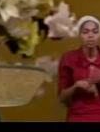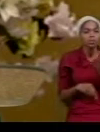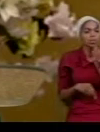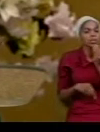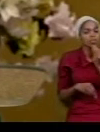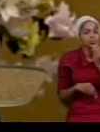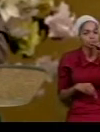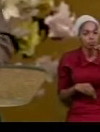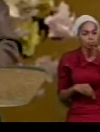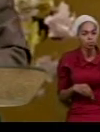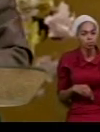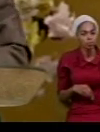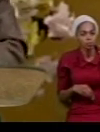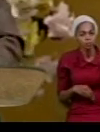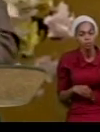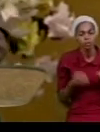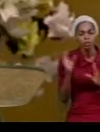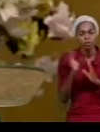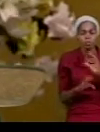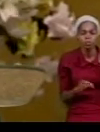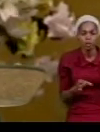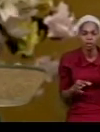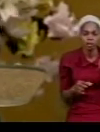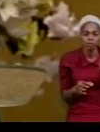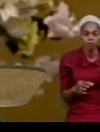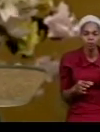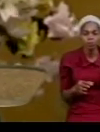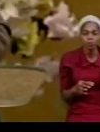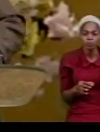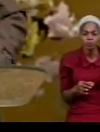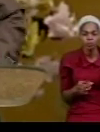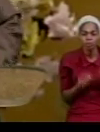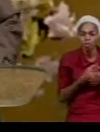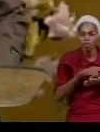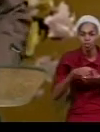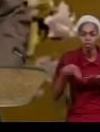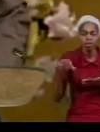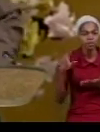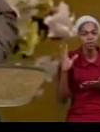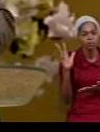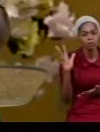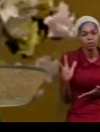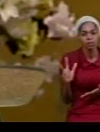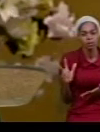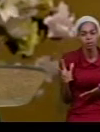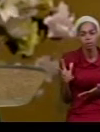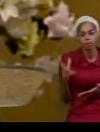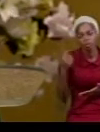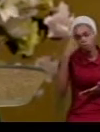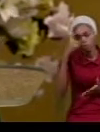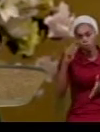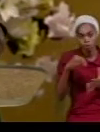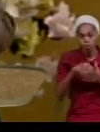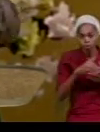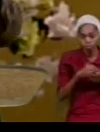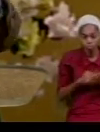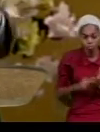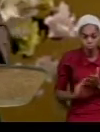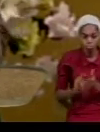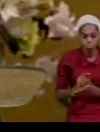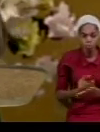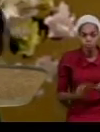in the book of Hebrews chapter 10, he said in verse 3, but in those sacrifices, there